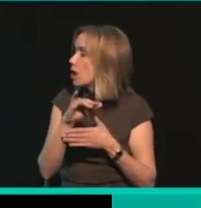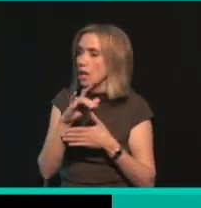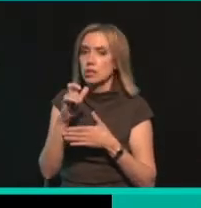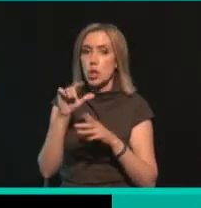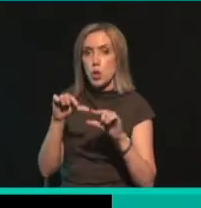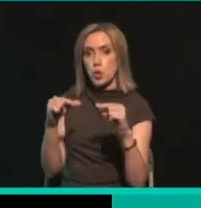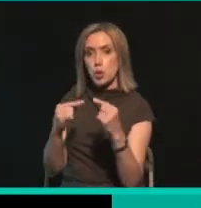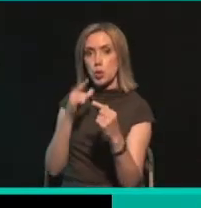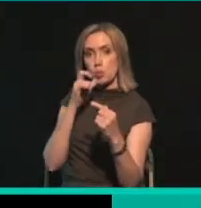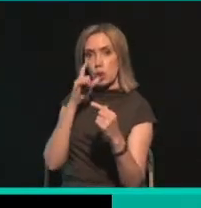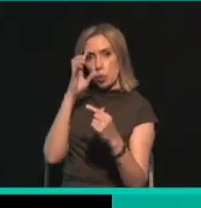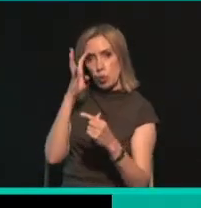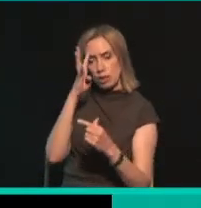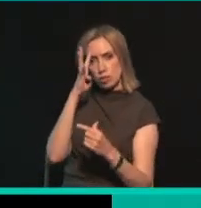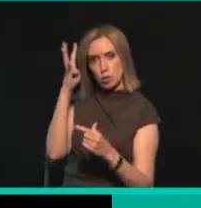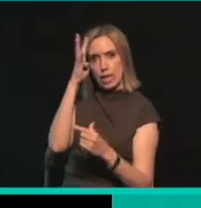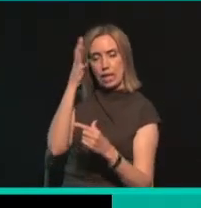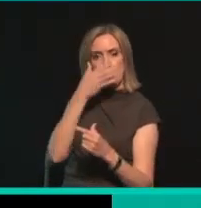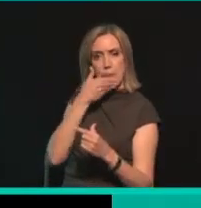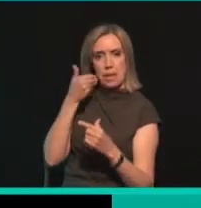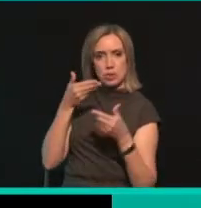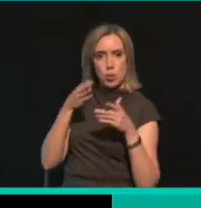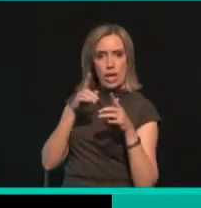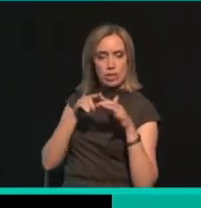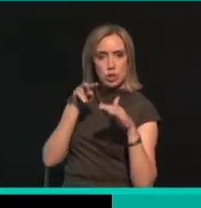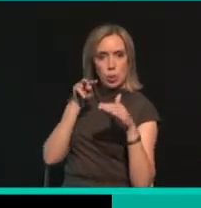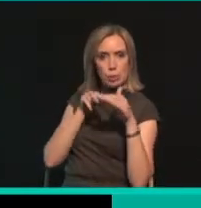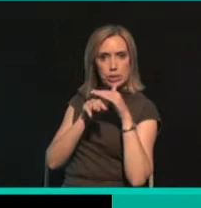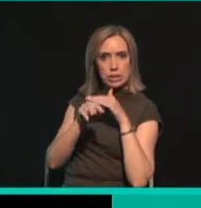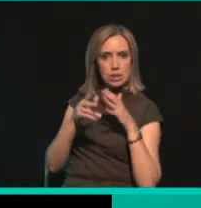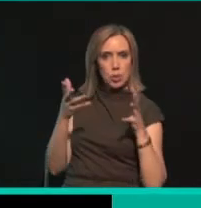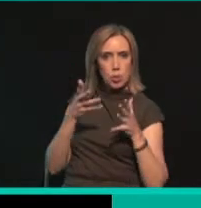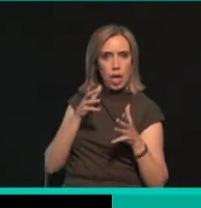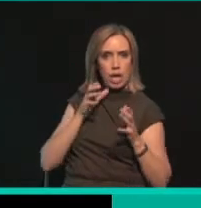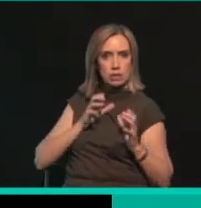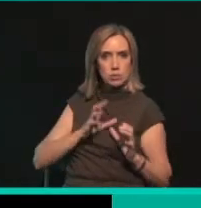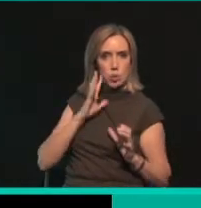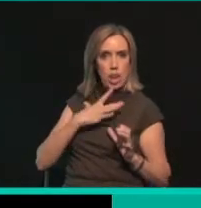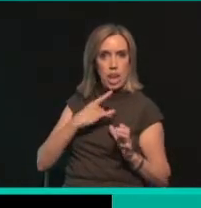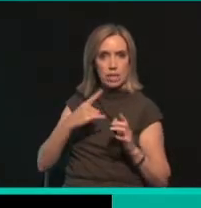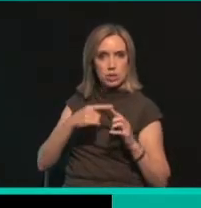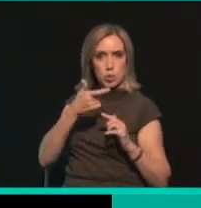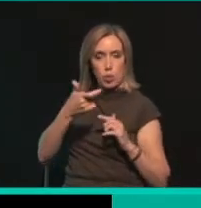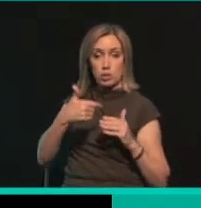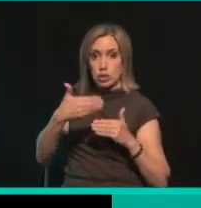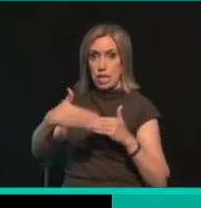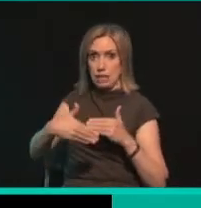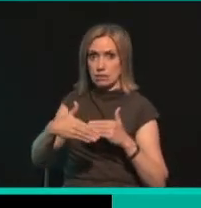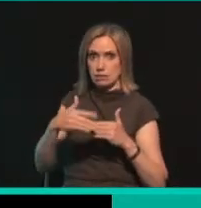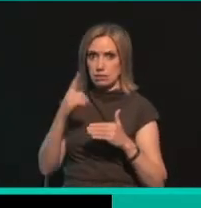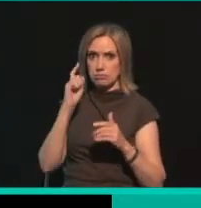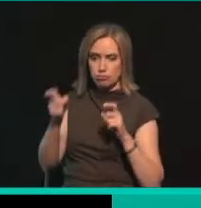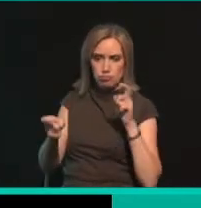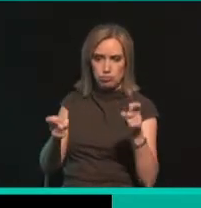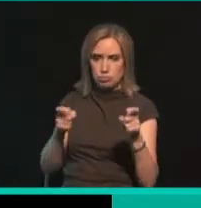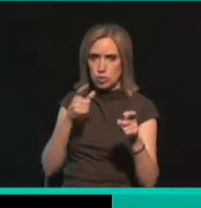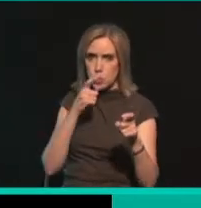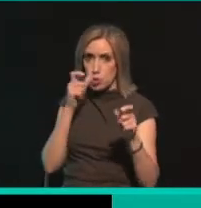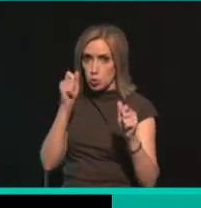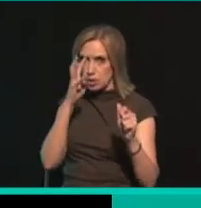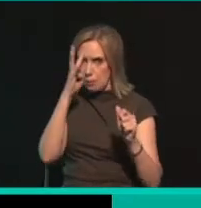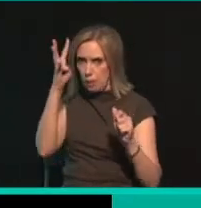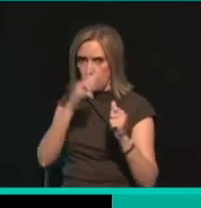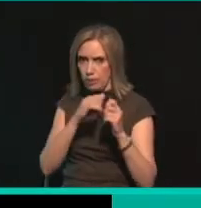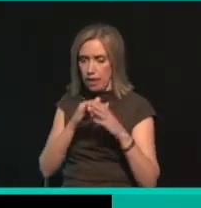create the best algorithm on predicting what customers would like to watch next. In